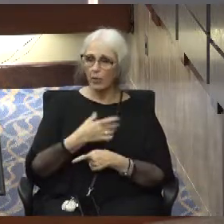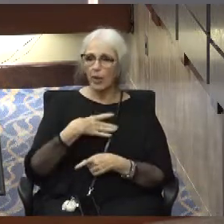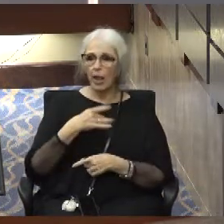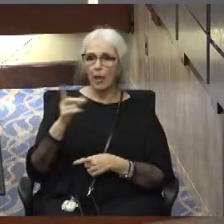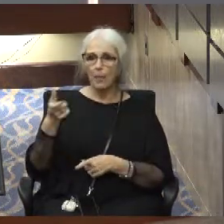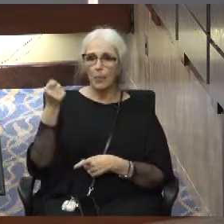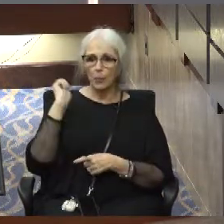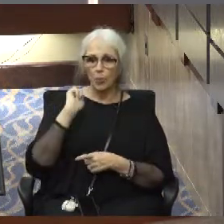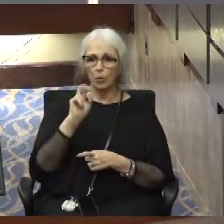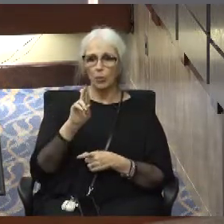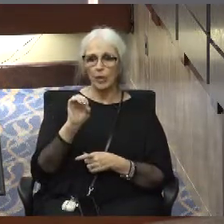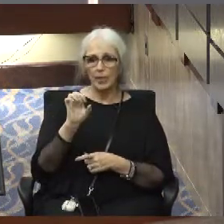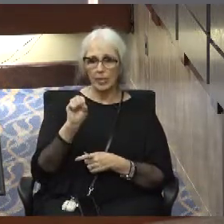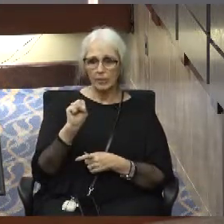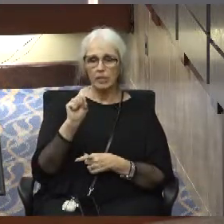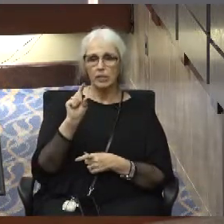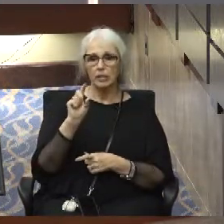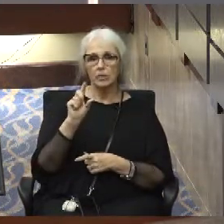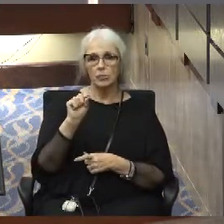pull Resolution